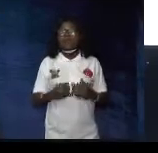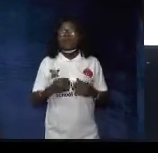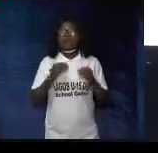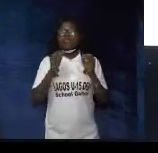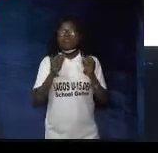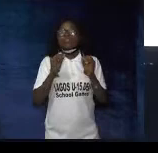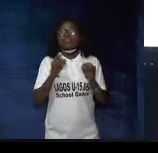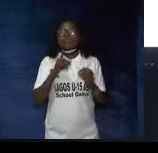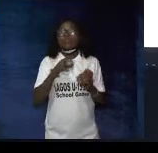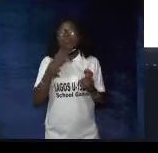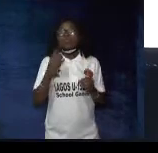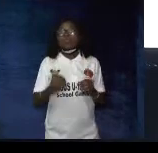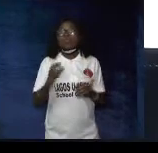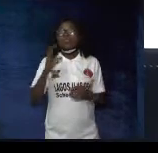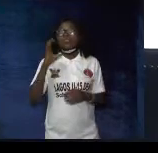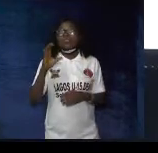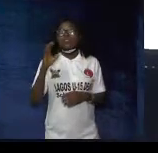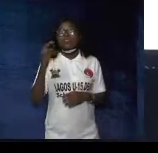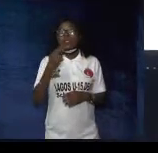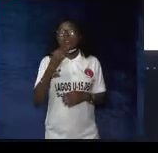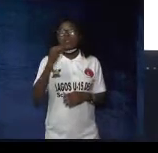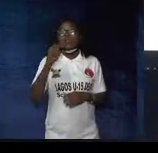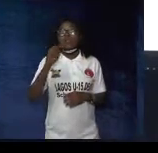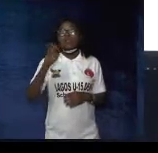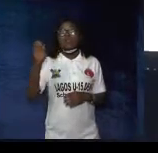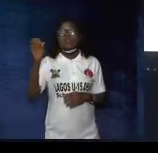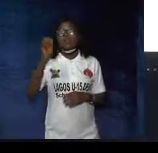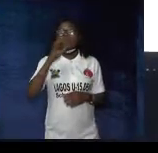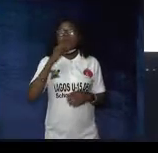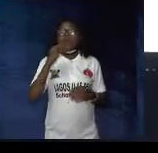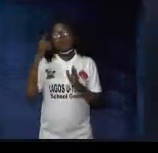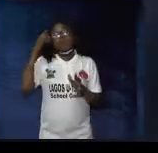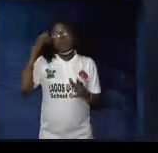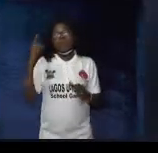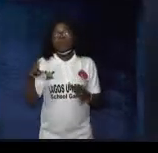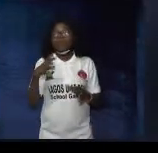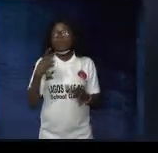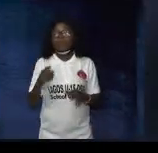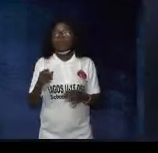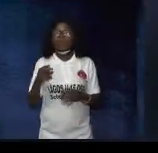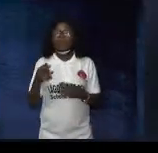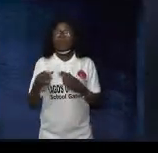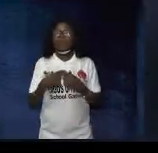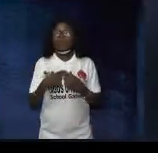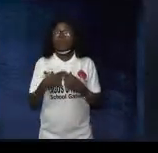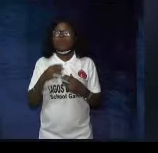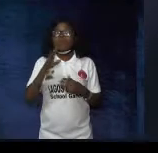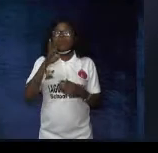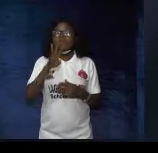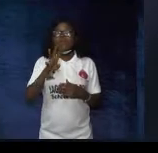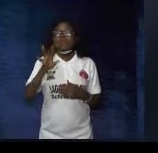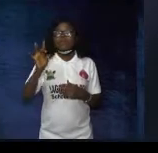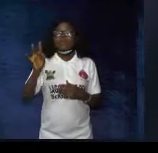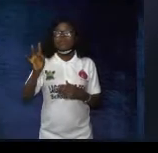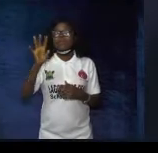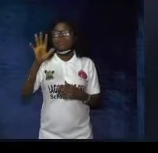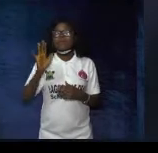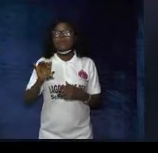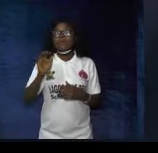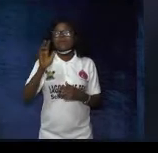Chinese method of multiplying numbers. For example, we want to multiply 48